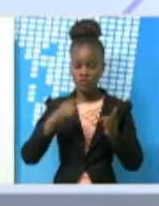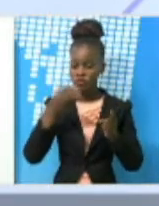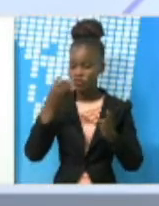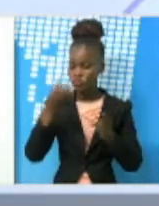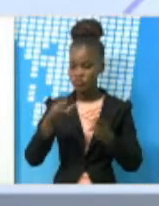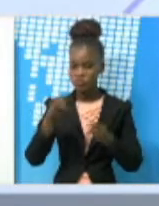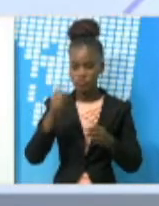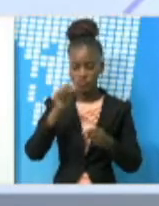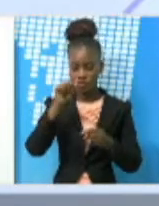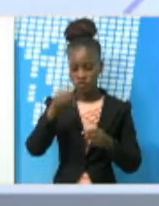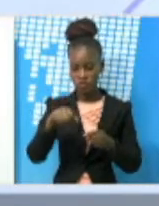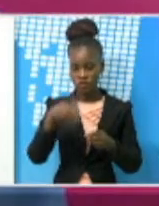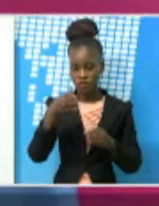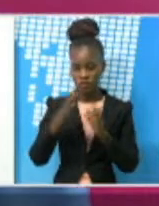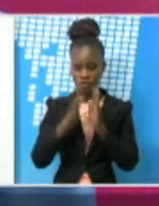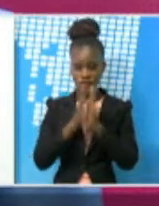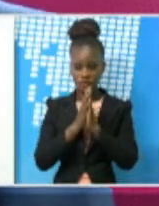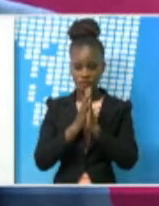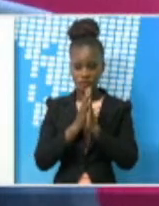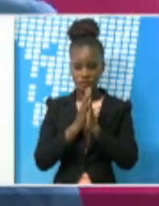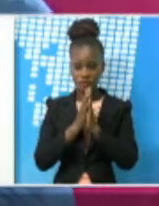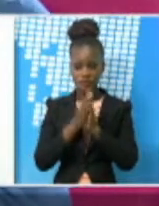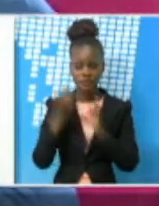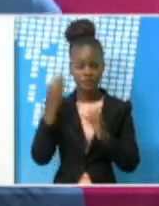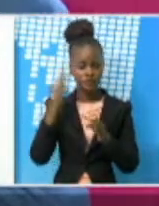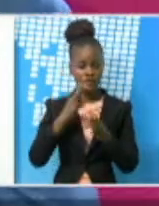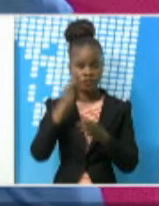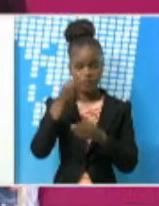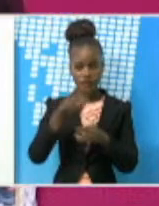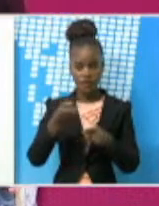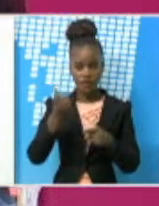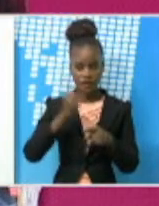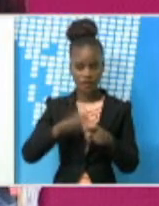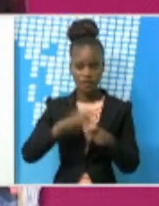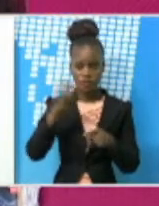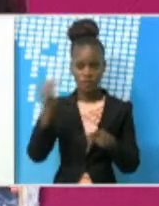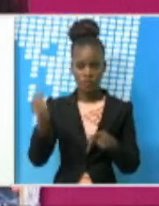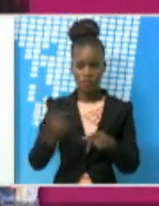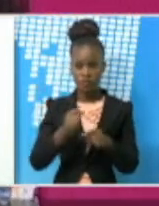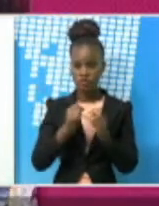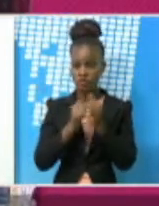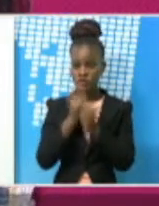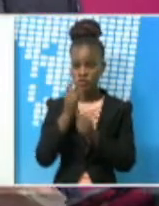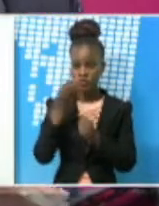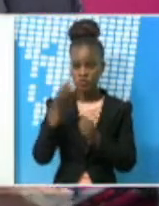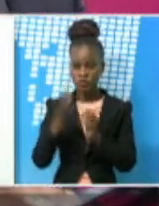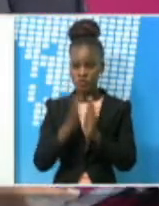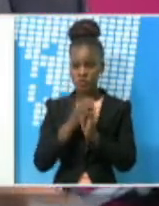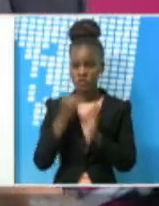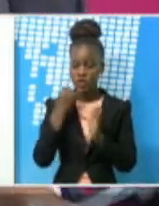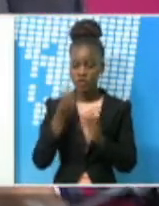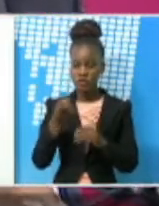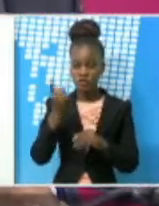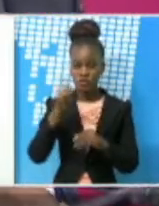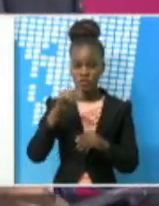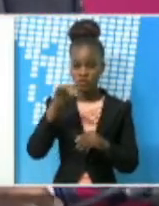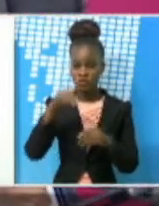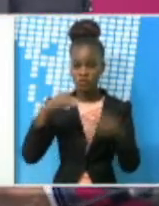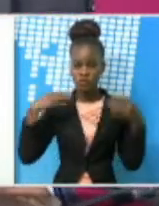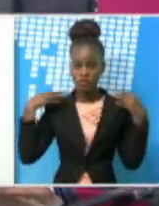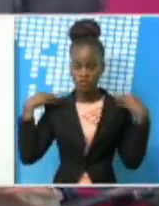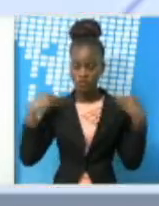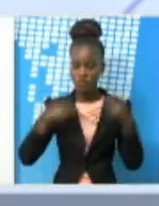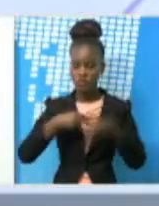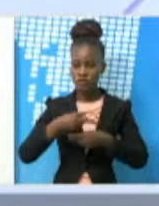of trainees. He further adds that having a strong and confident mindset is required by the current trends of